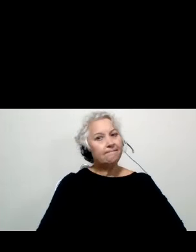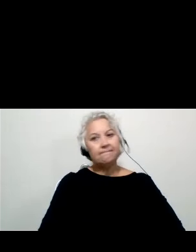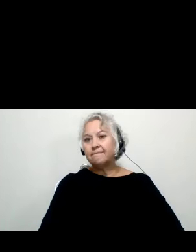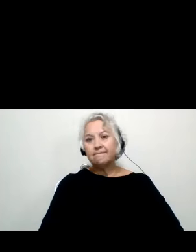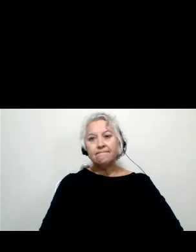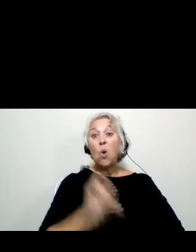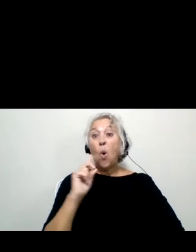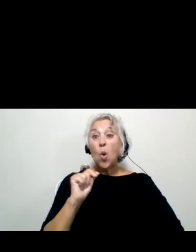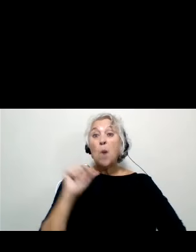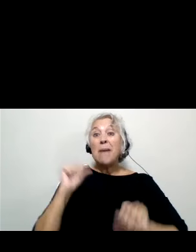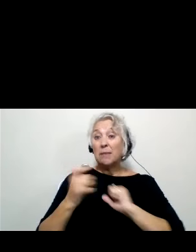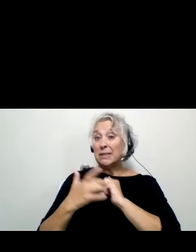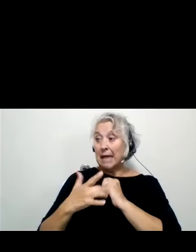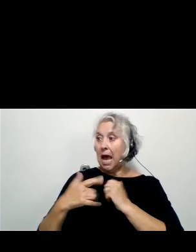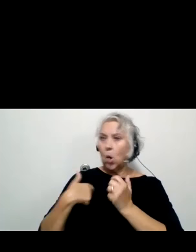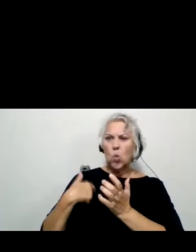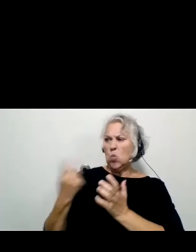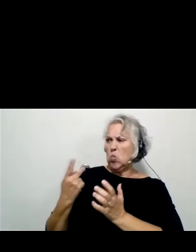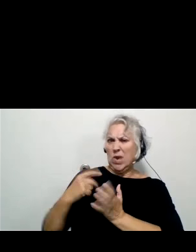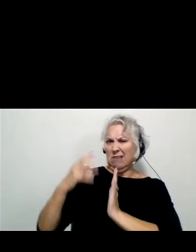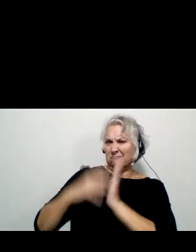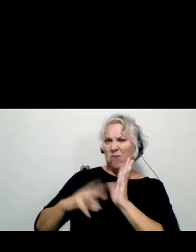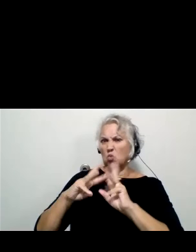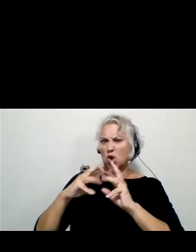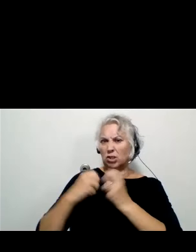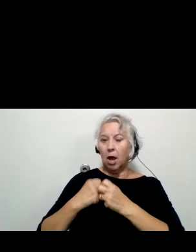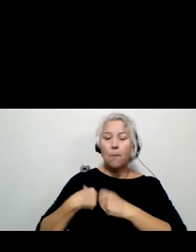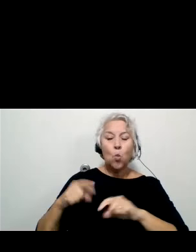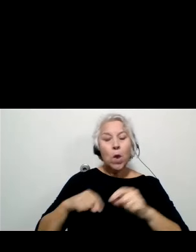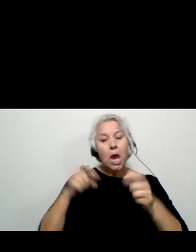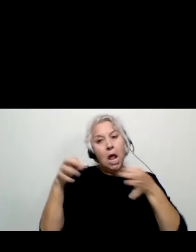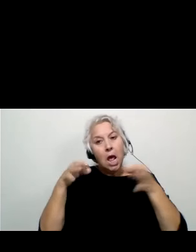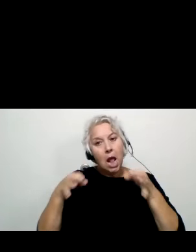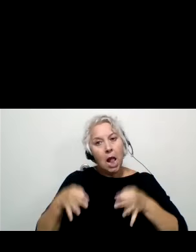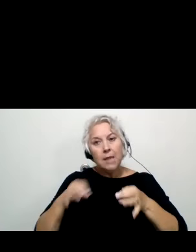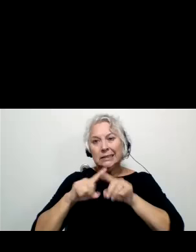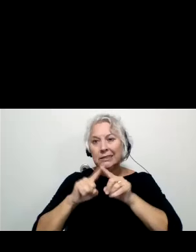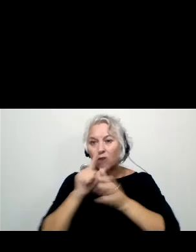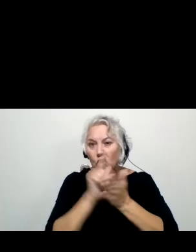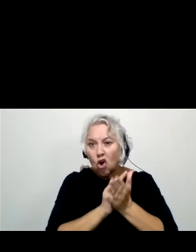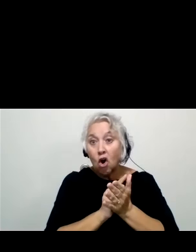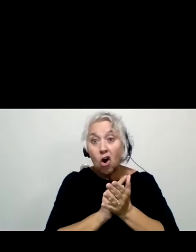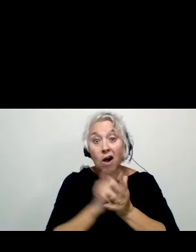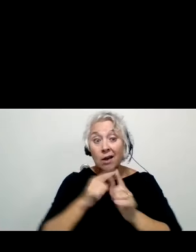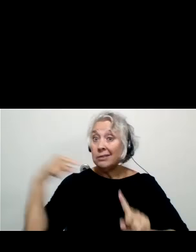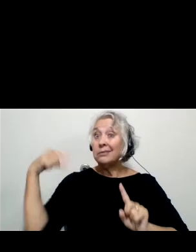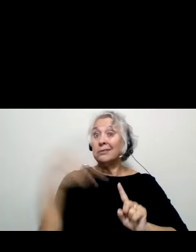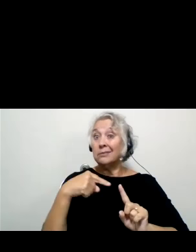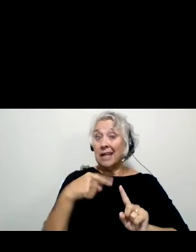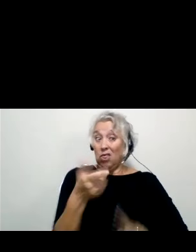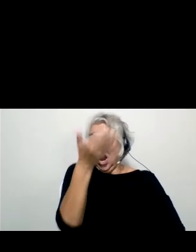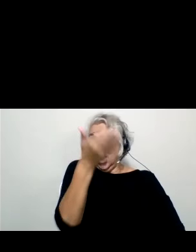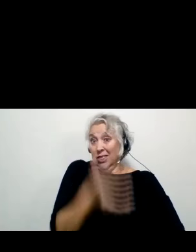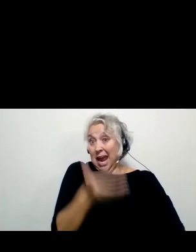Oklahoma Able Tech and I put together a workshop, and we go through the different laws, and bottom line, they're there and